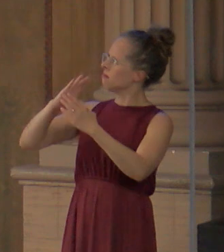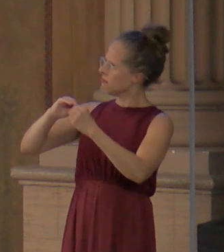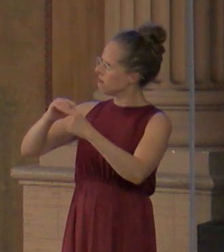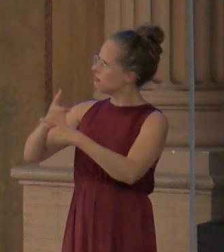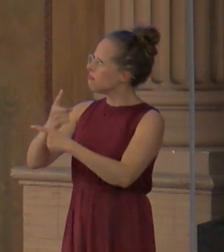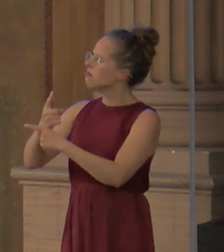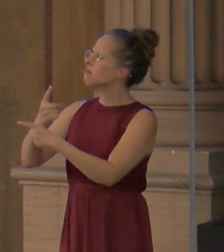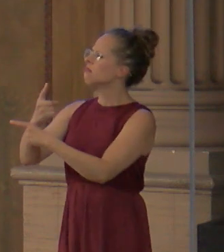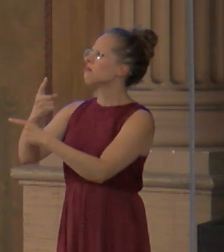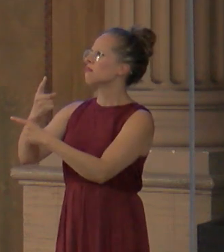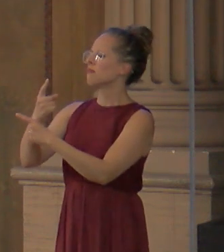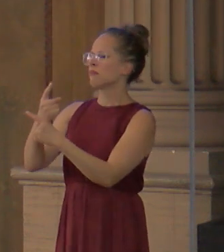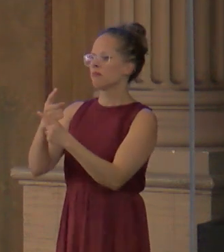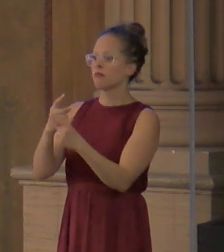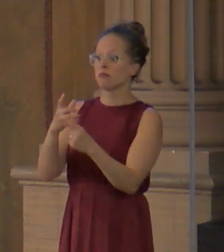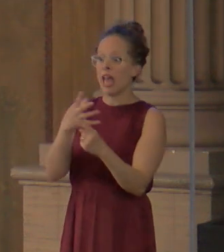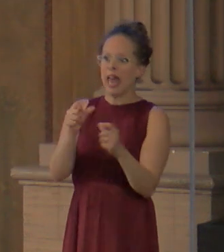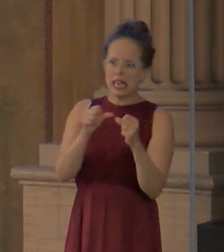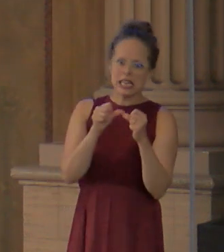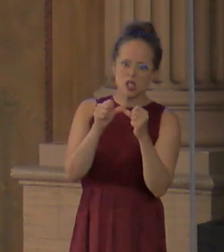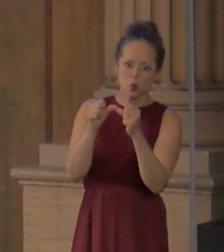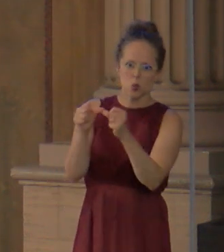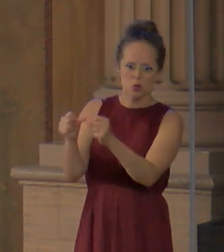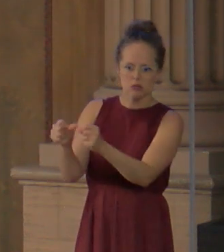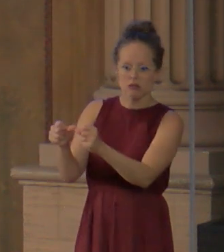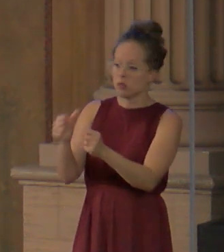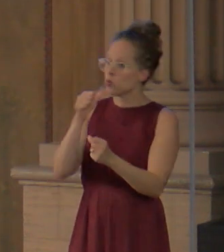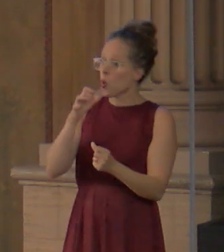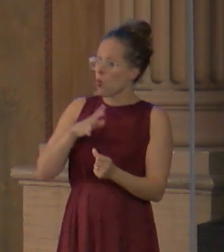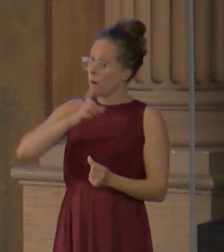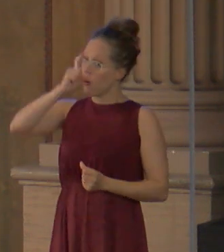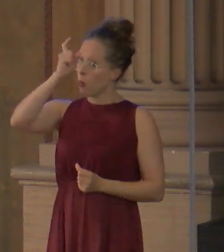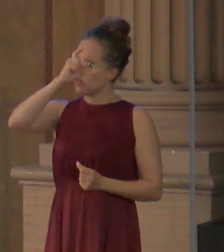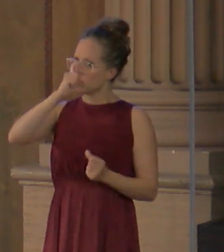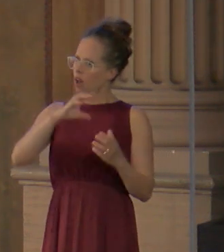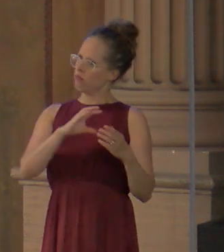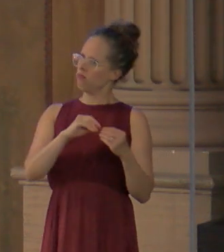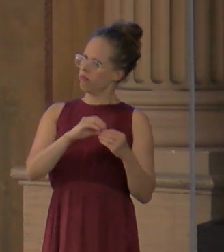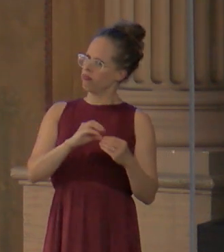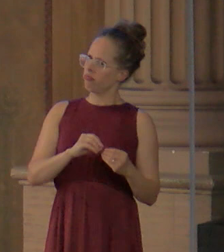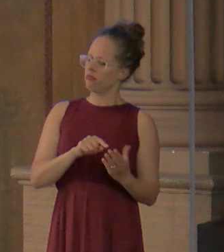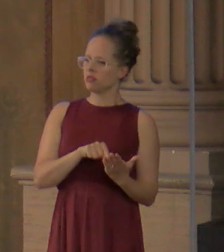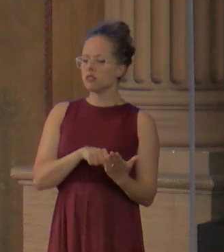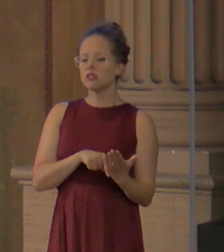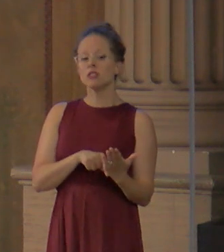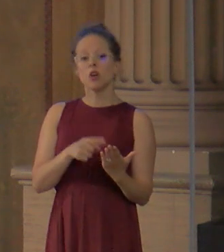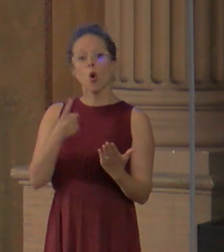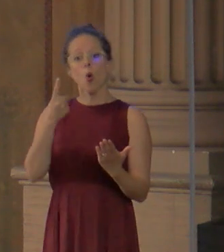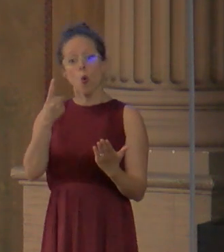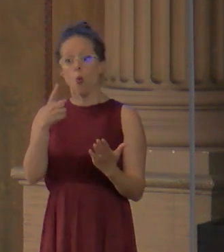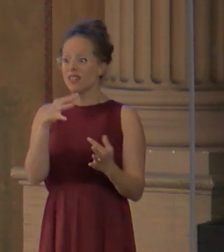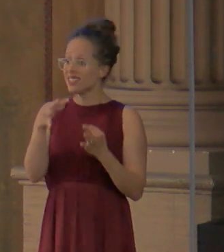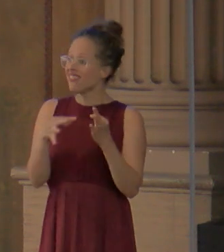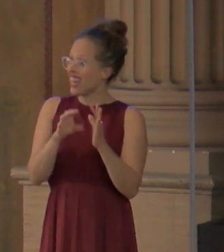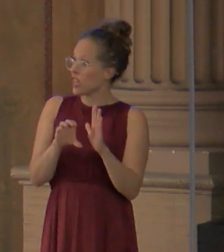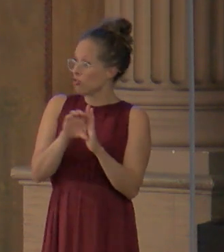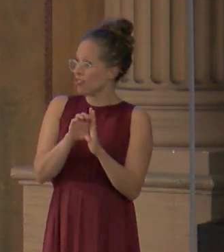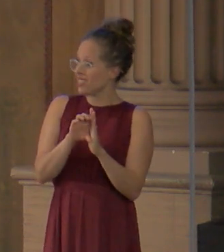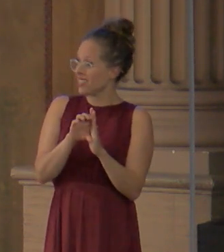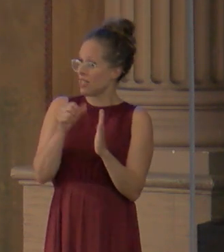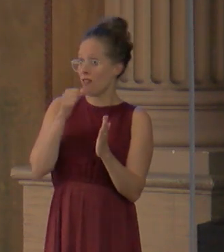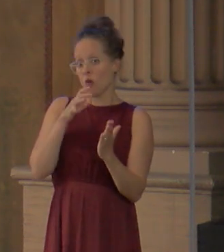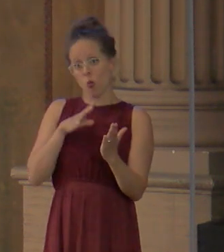and on. There's a lot to say about woman wisdom in Proverbs, but notice that one of her defining characteristics is her